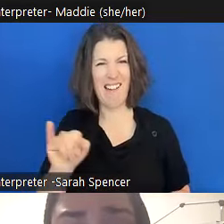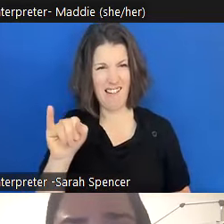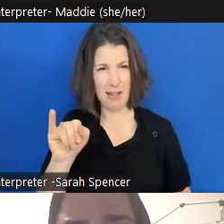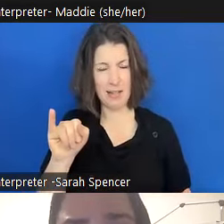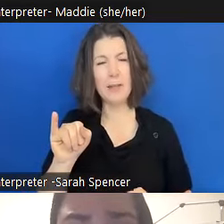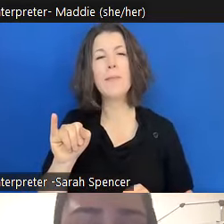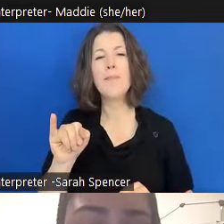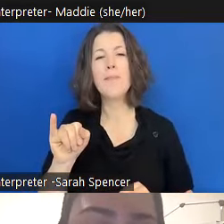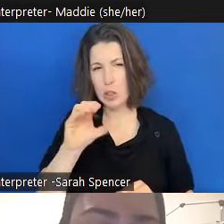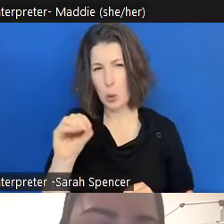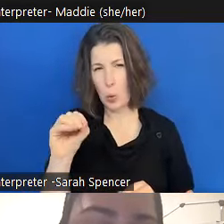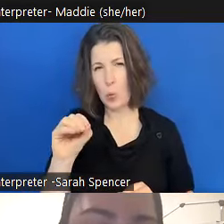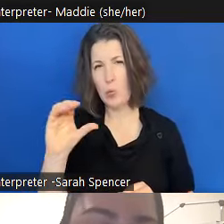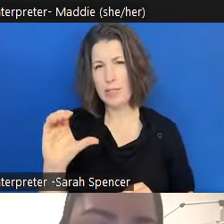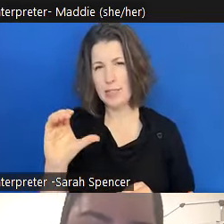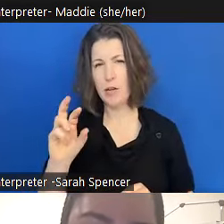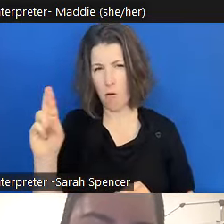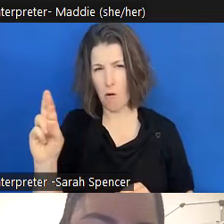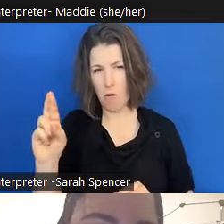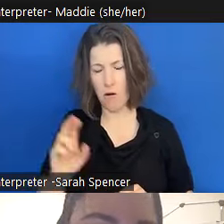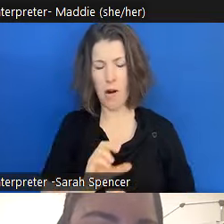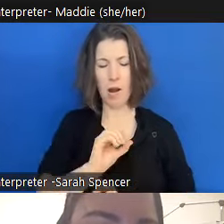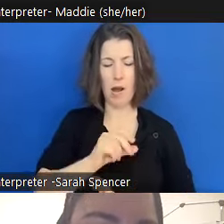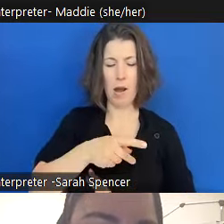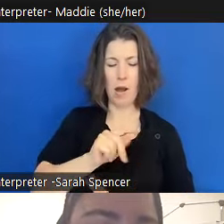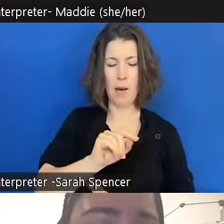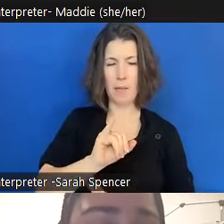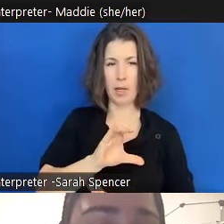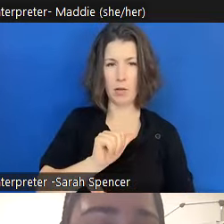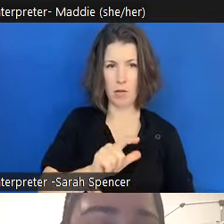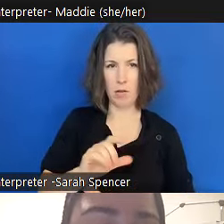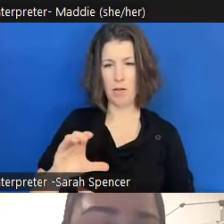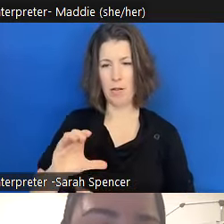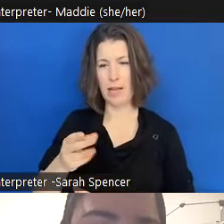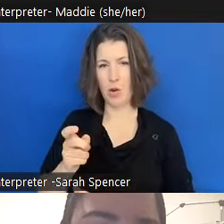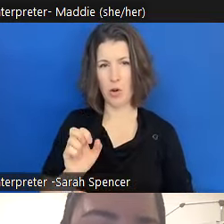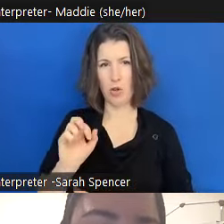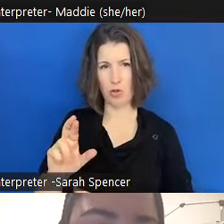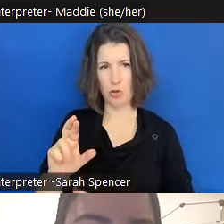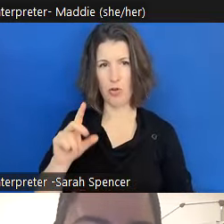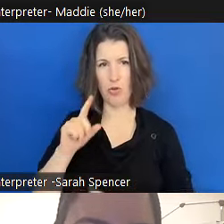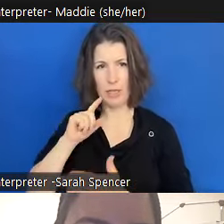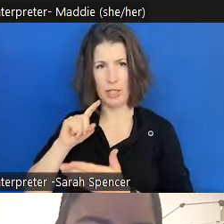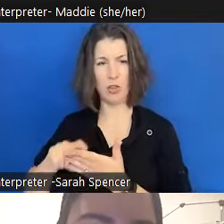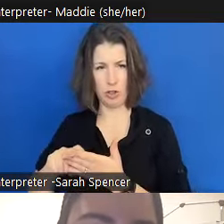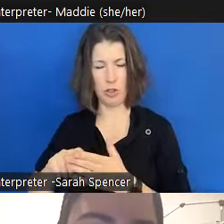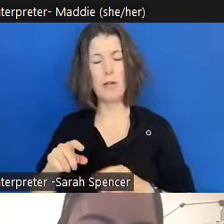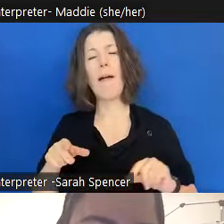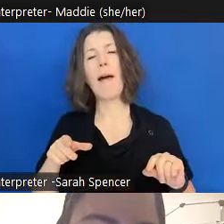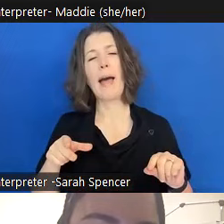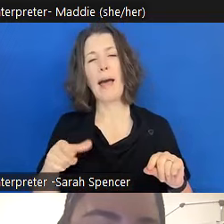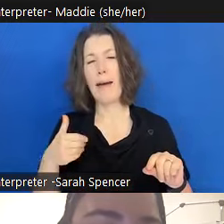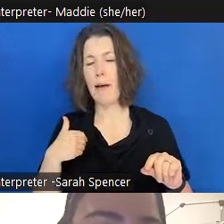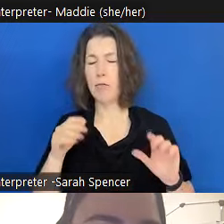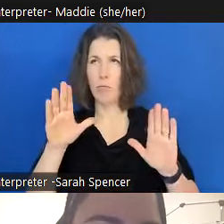a OCR application or optical character recognition application, and it has lots of wonderful